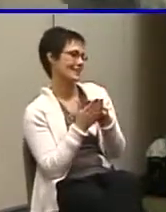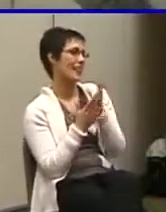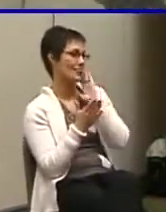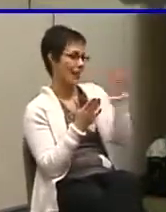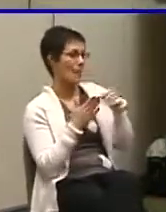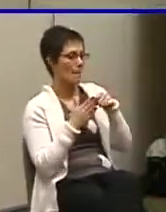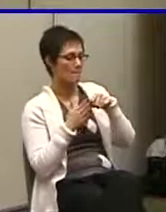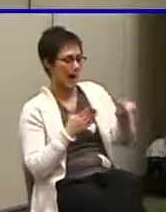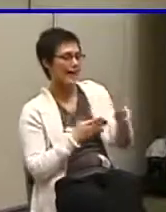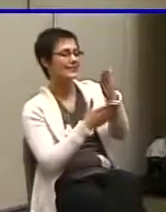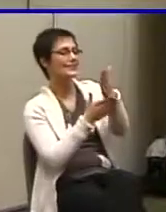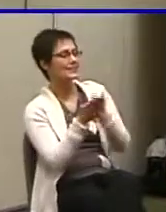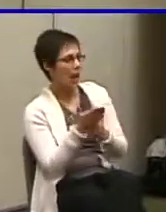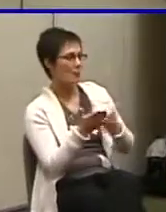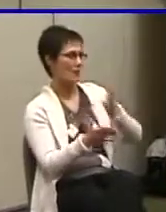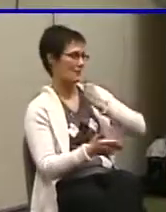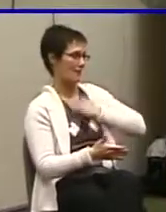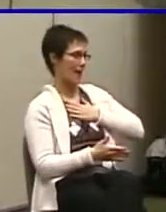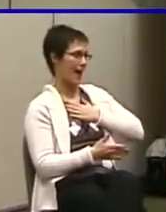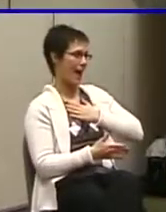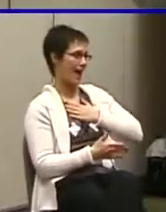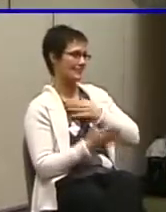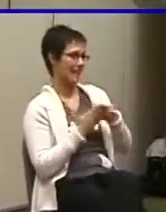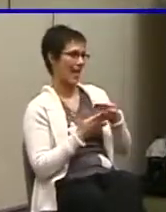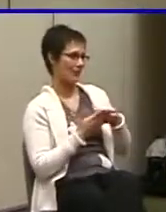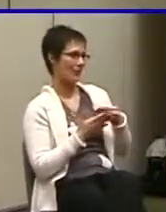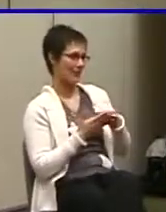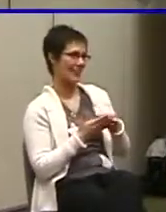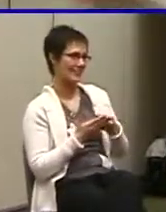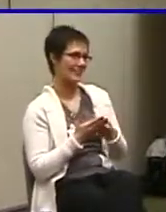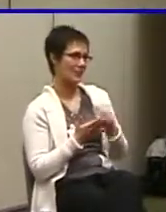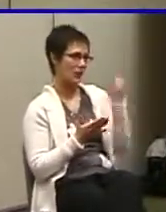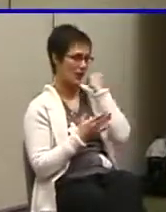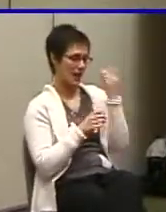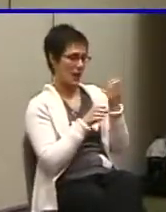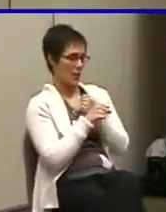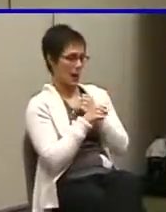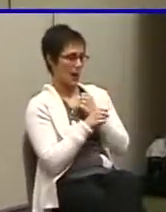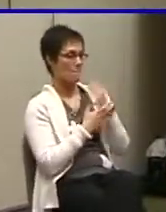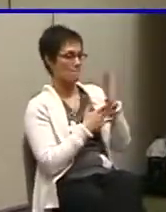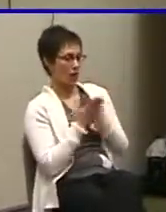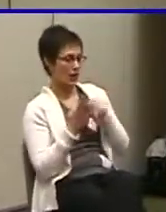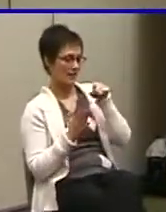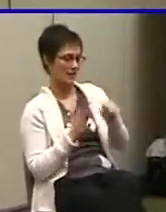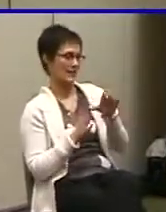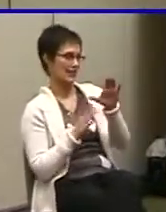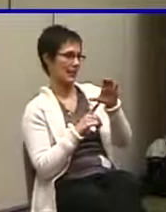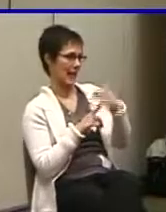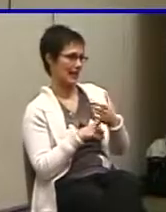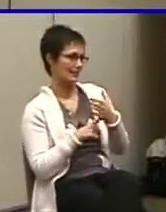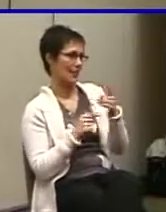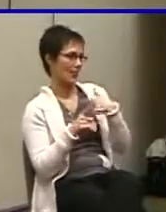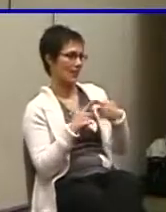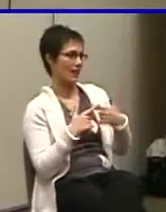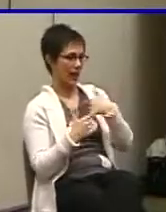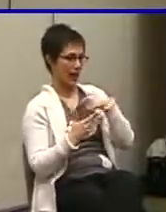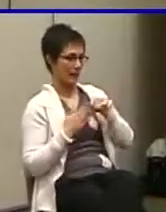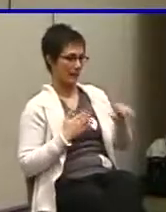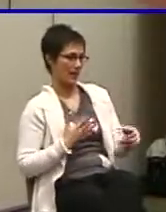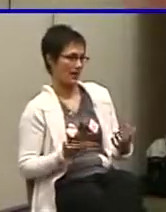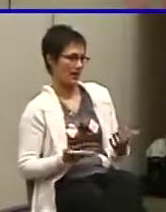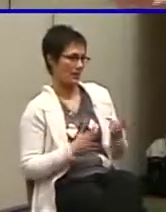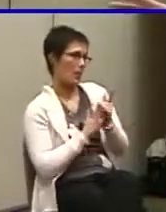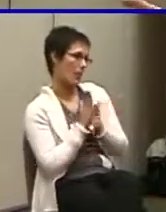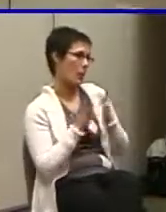I've got to do is win on something in this case, and part of my salary is going to be covered. This is, again, I mean,